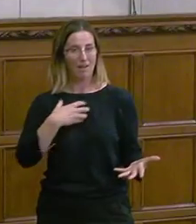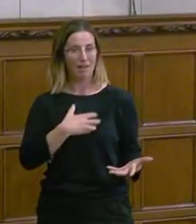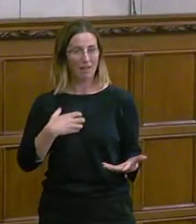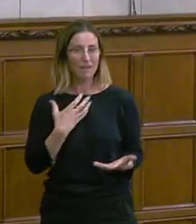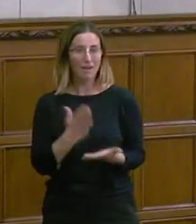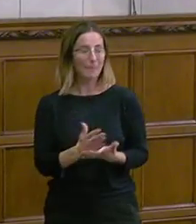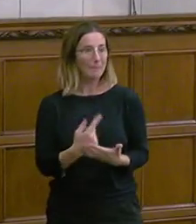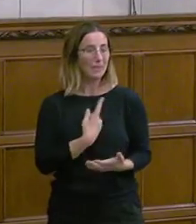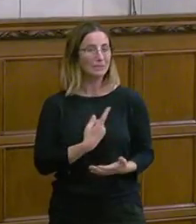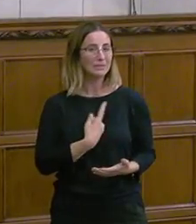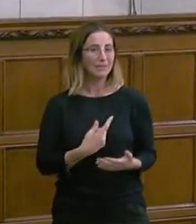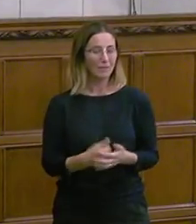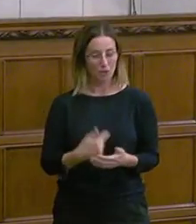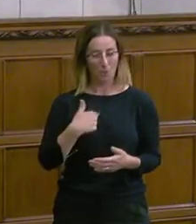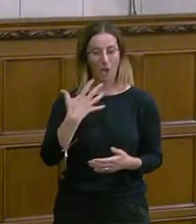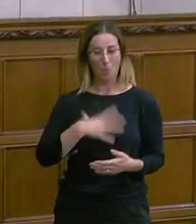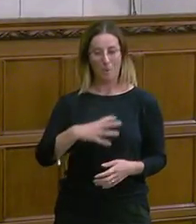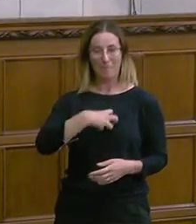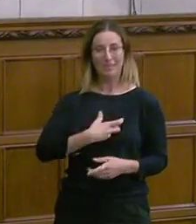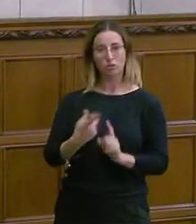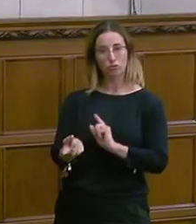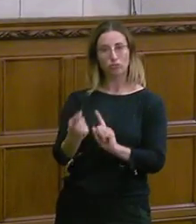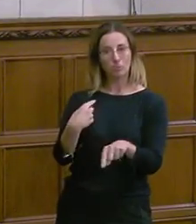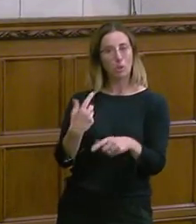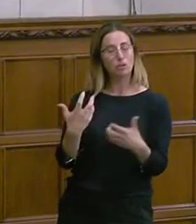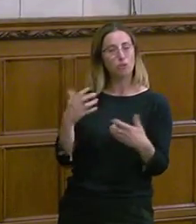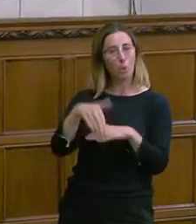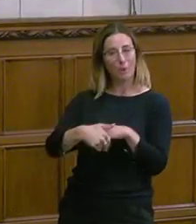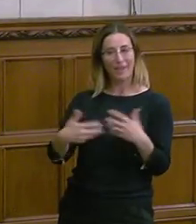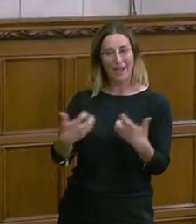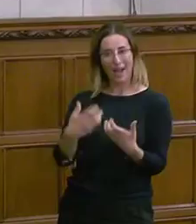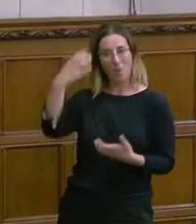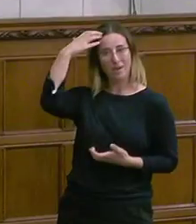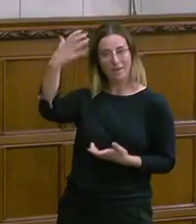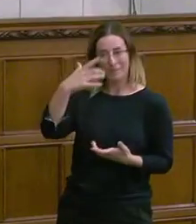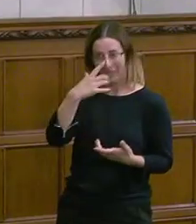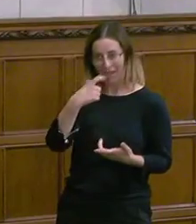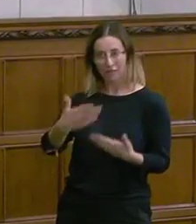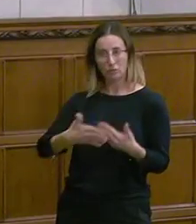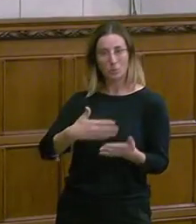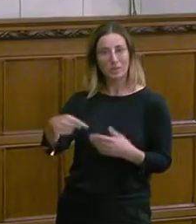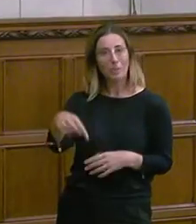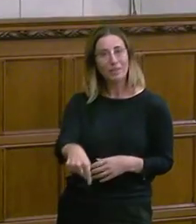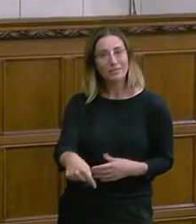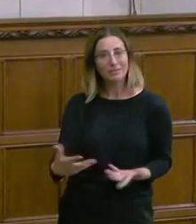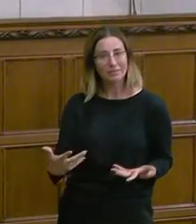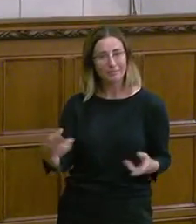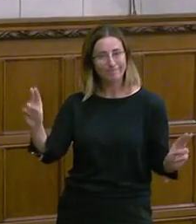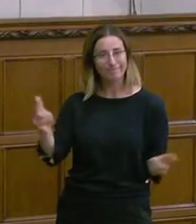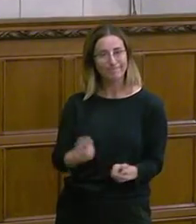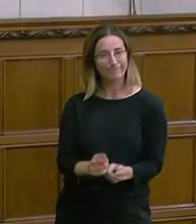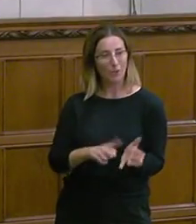I'll be looking forward to hearing from the Minister how the government proposed to deal with that, because I can say